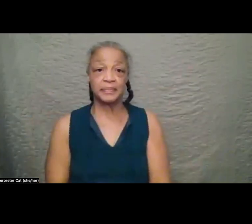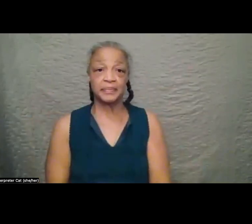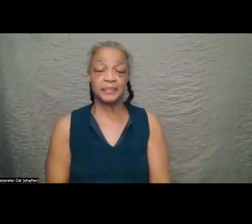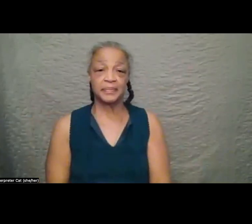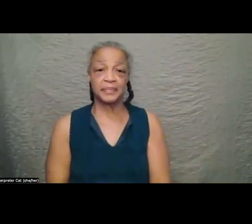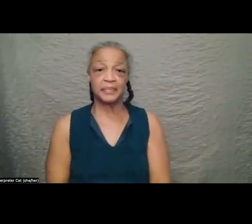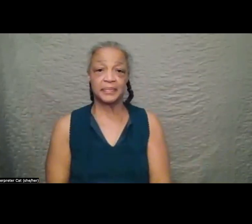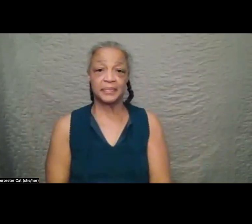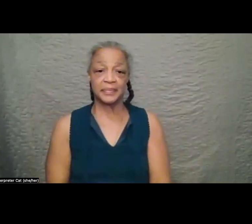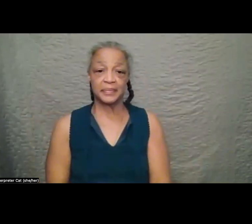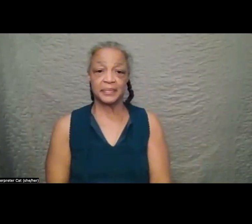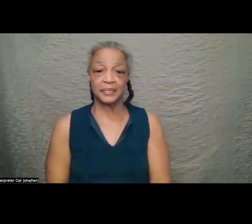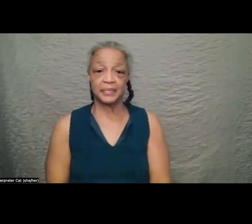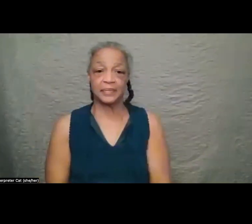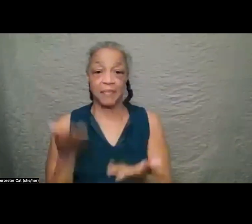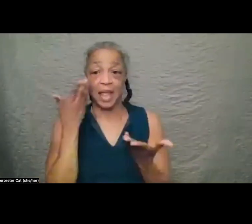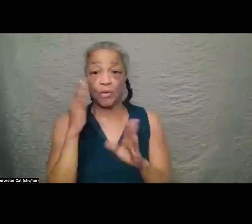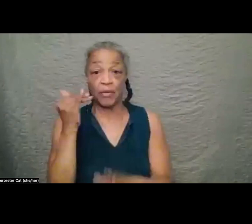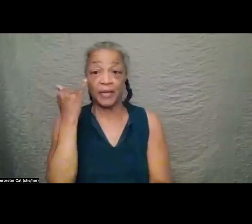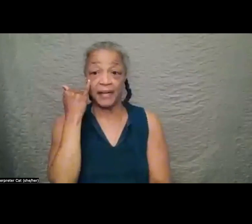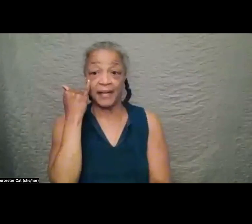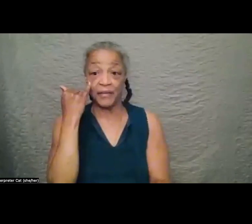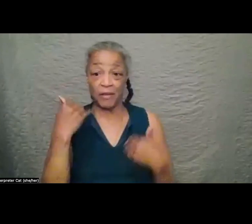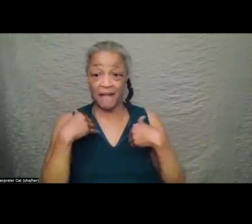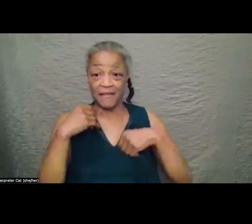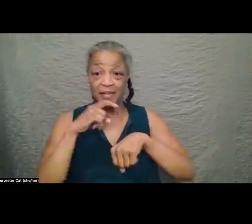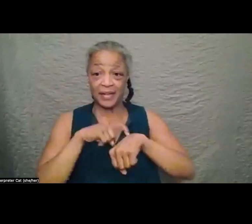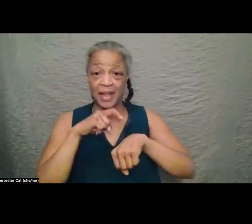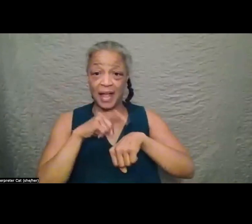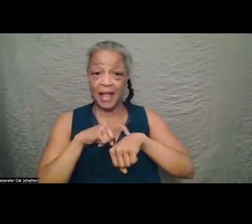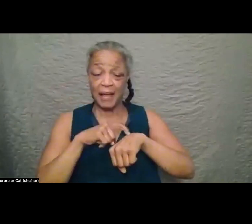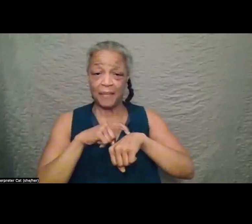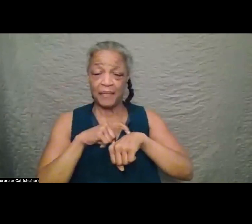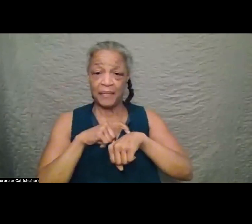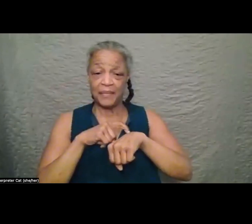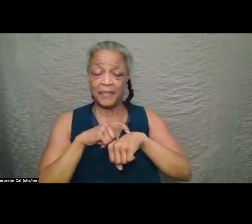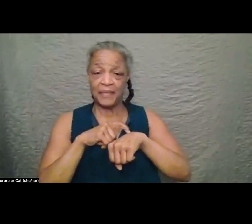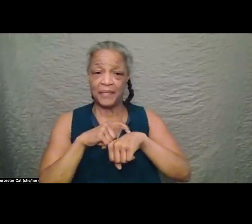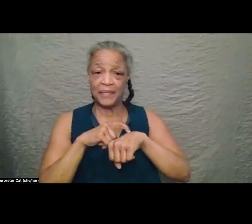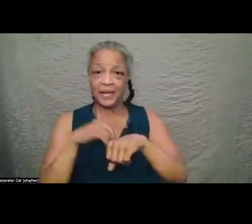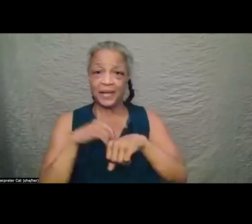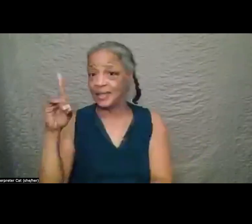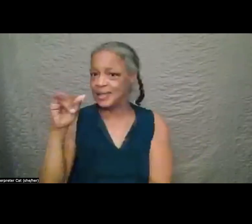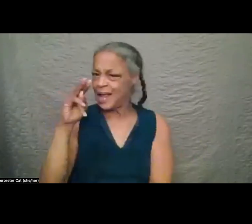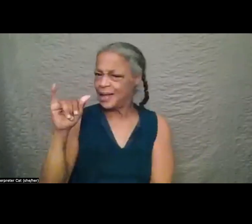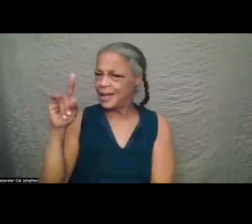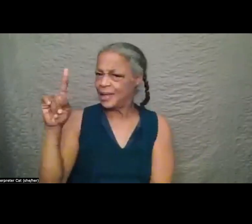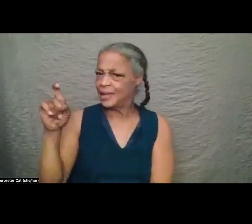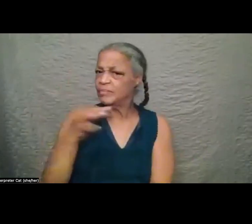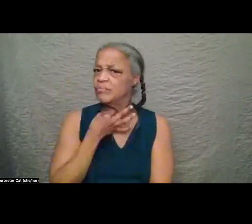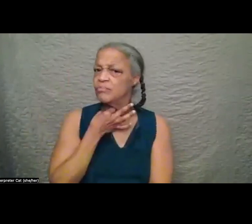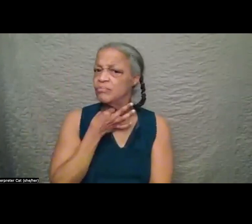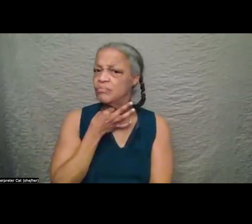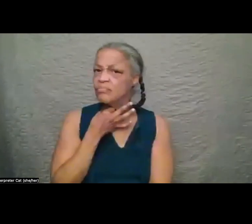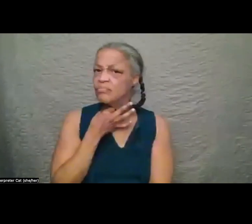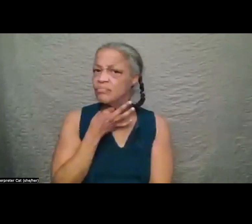see, I don't know if there's time at all. Danny, I'm not sure if Ms. Monica, I don't want to put